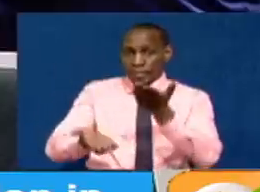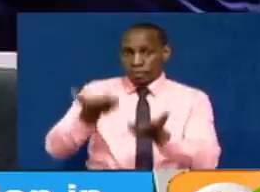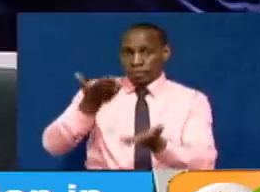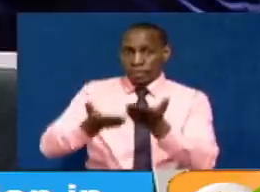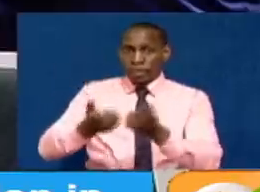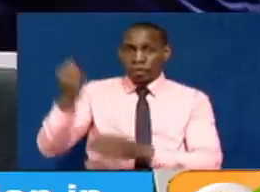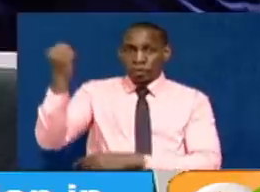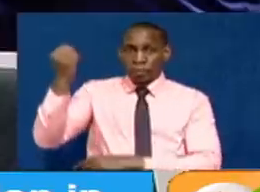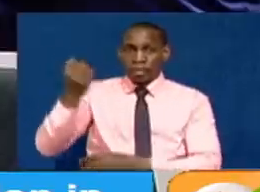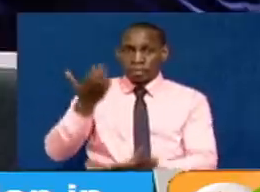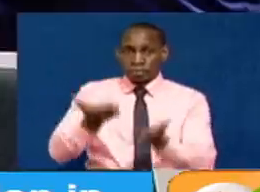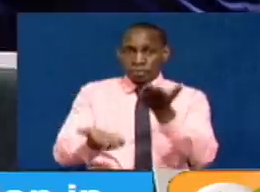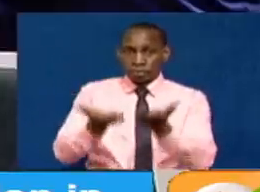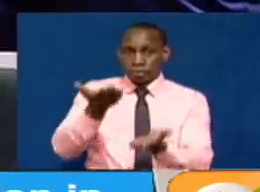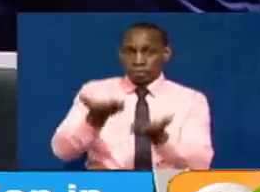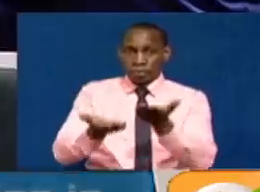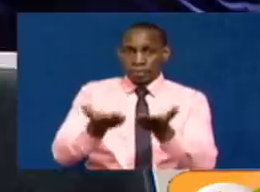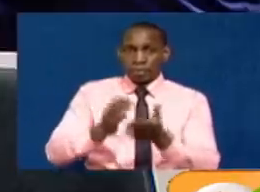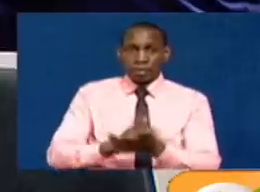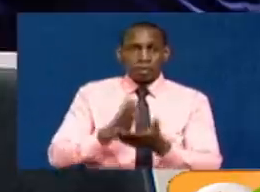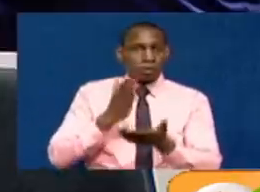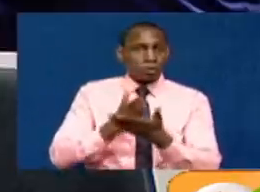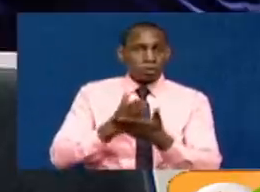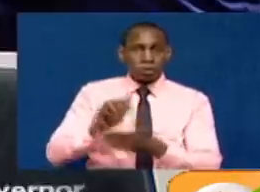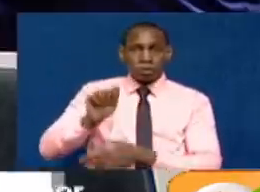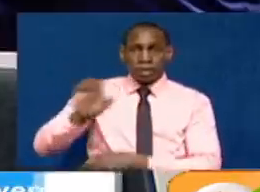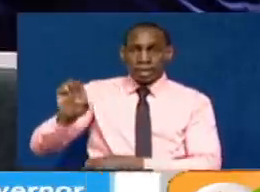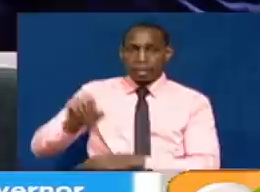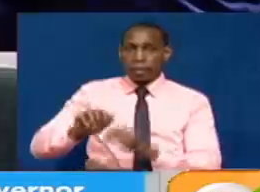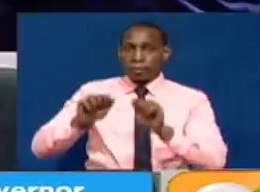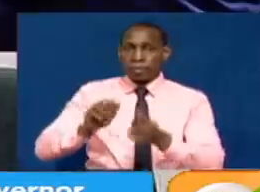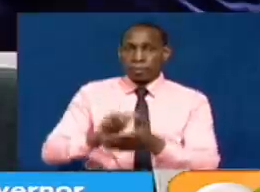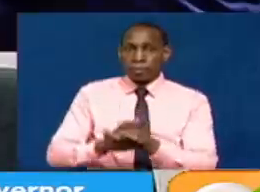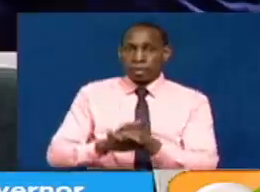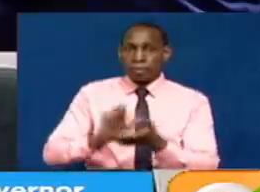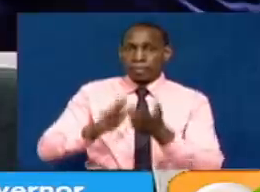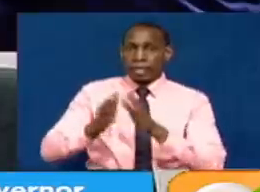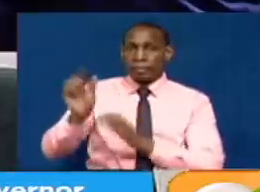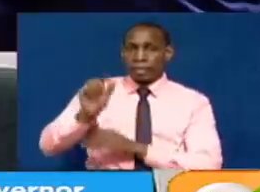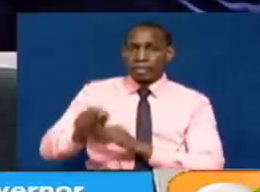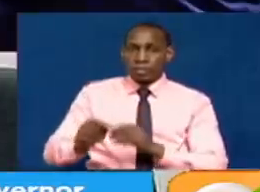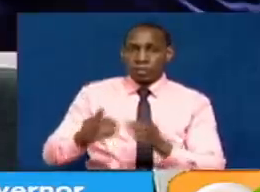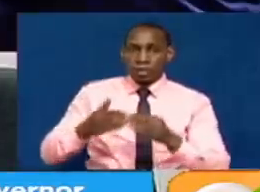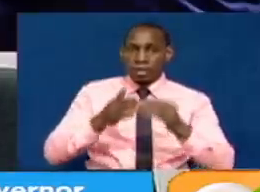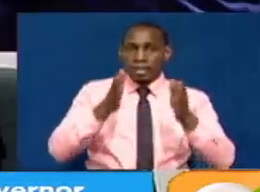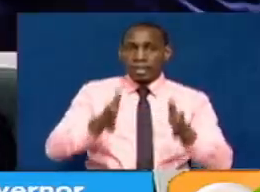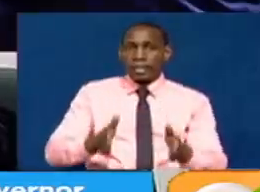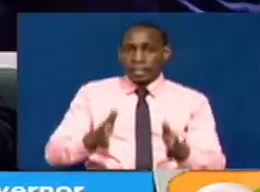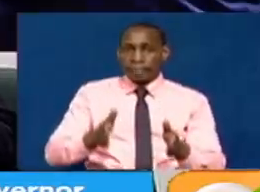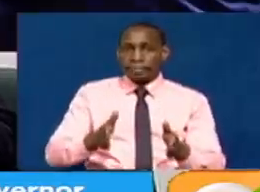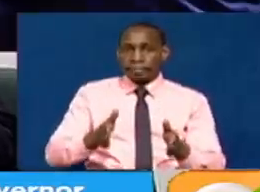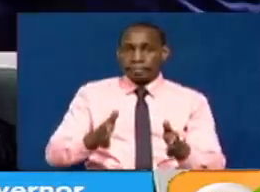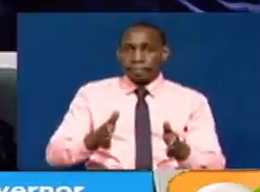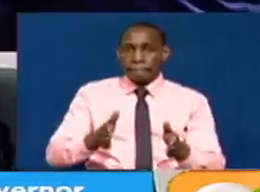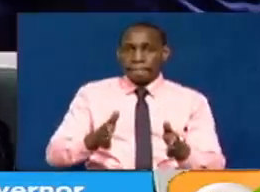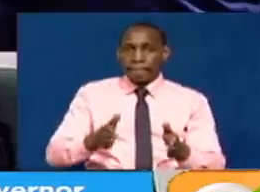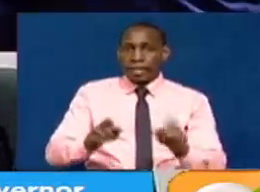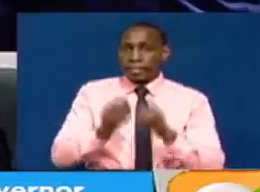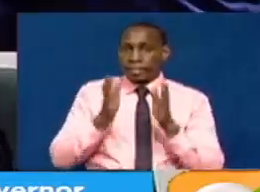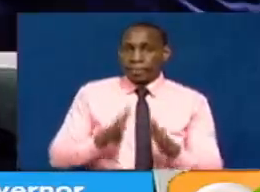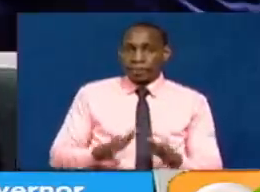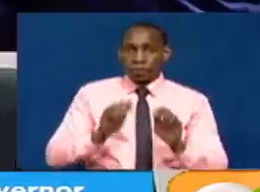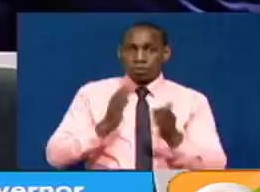political weighing scale. Is she really, can she really be a regional appointment? Can she really be the